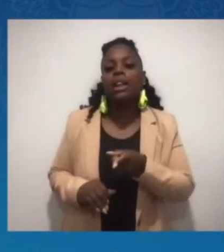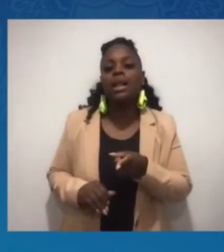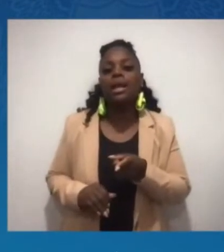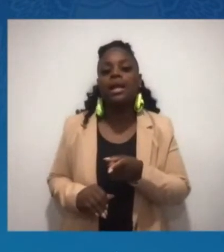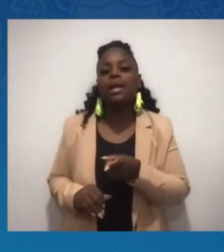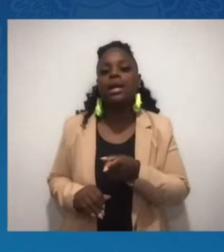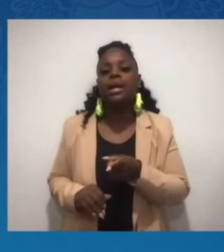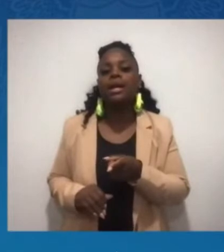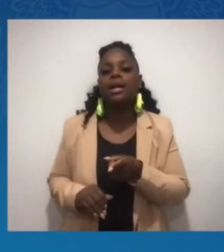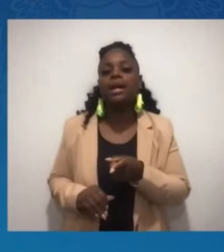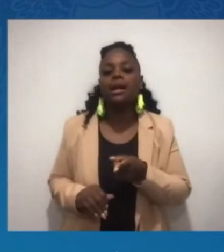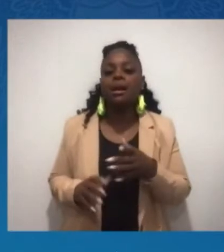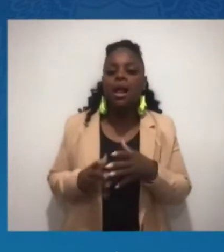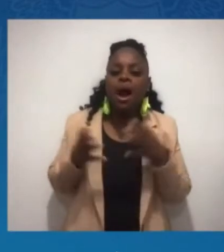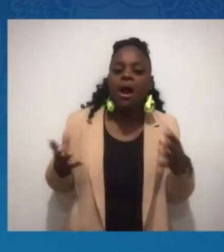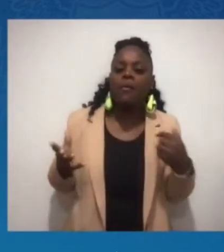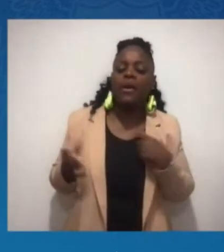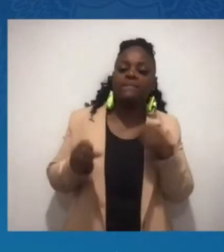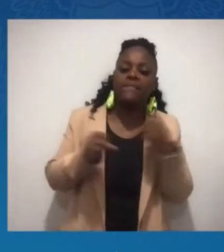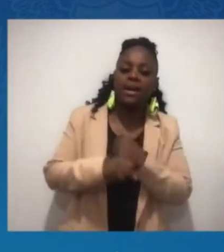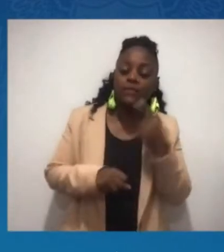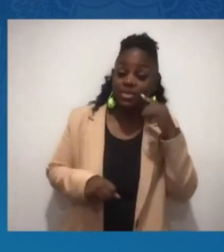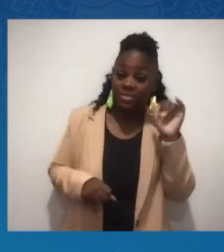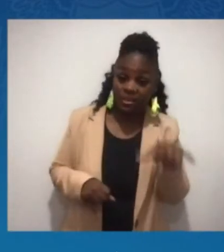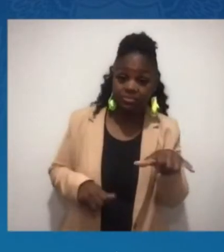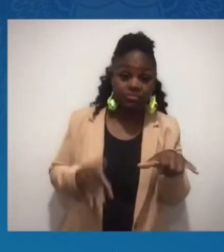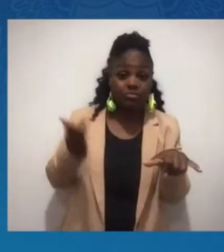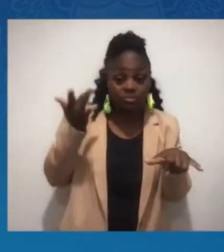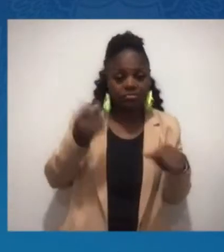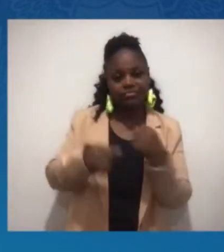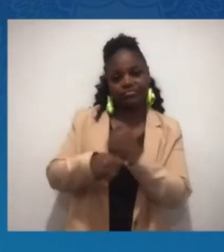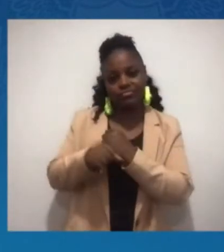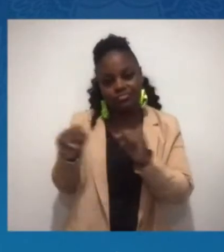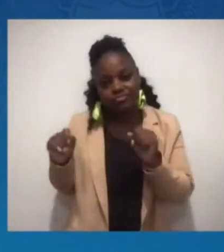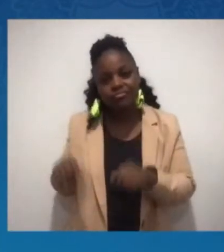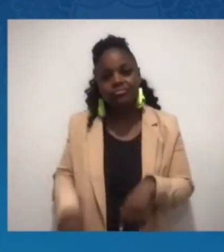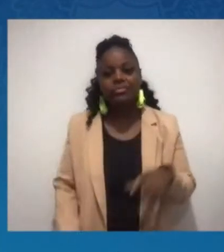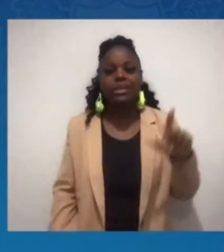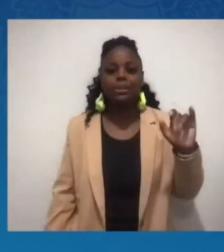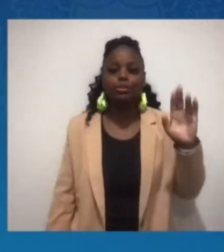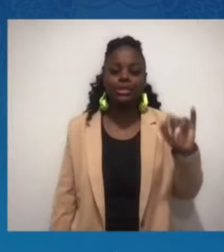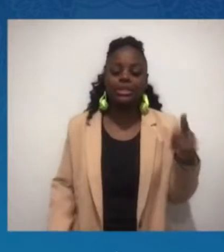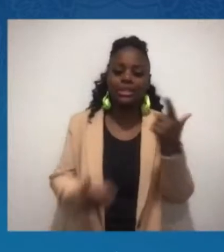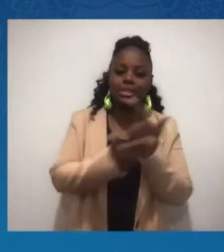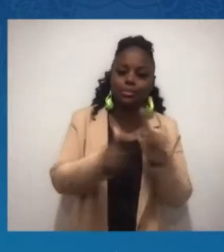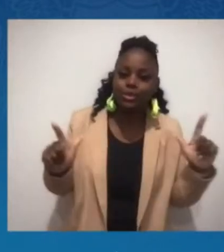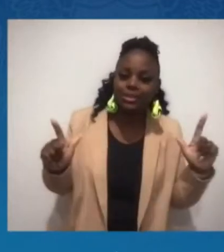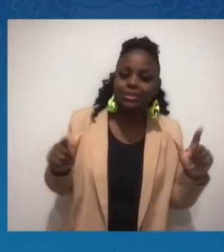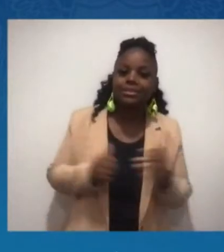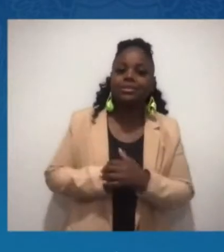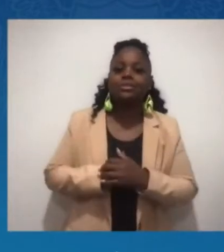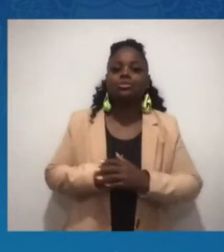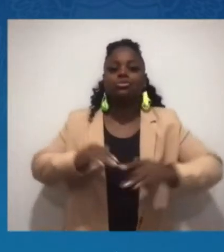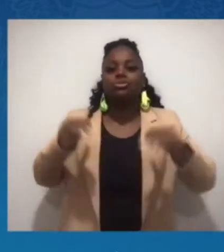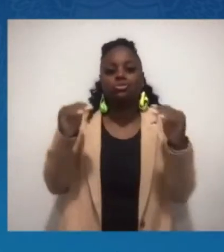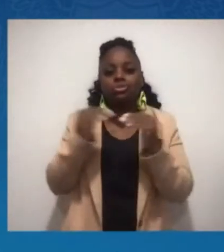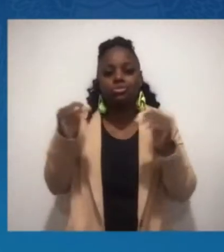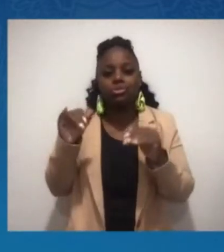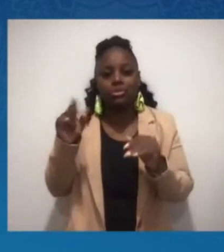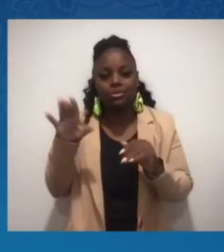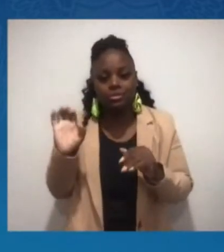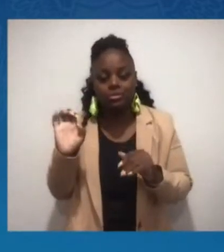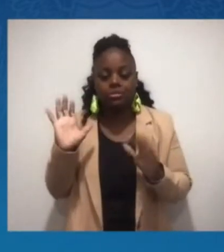about freedom, it is about liberty, it is about justice. And I'm going to come back